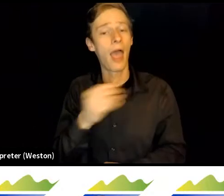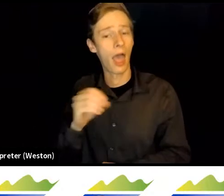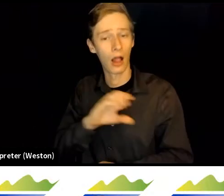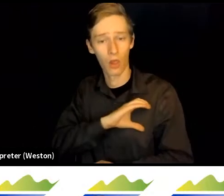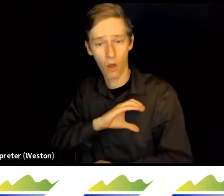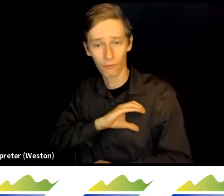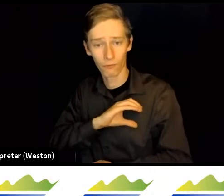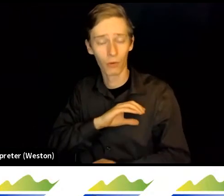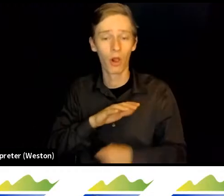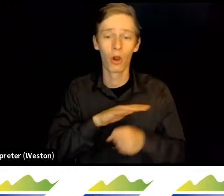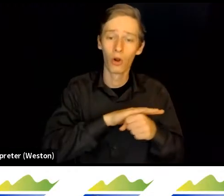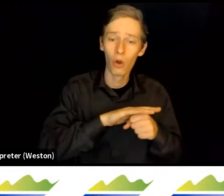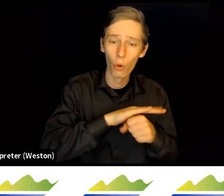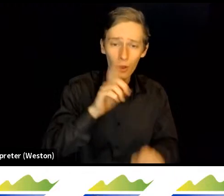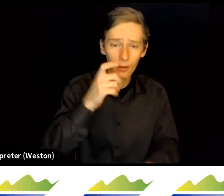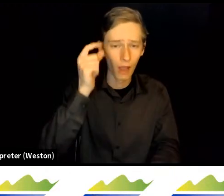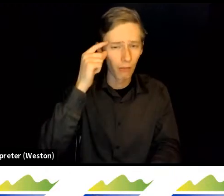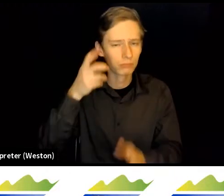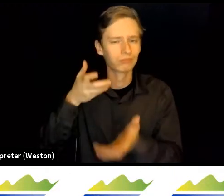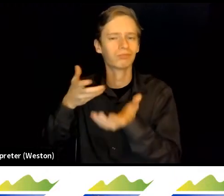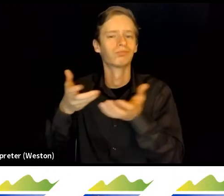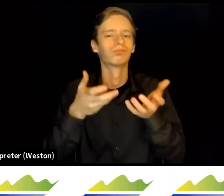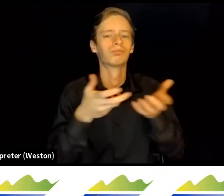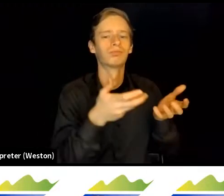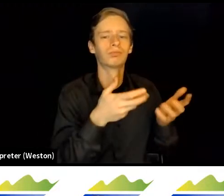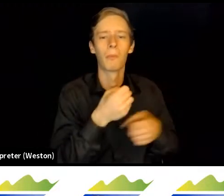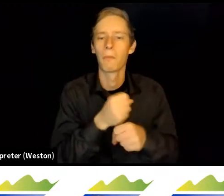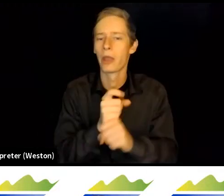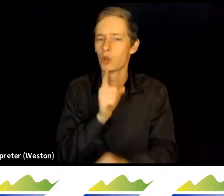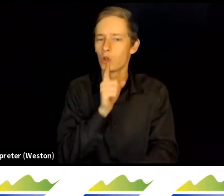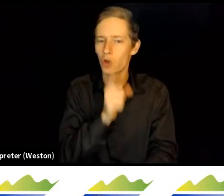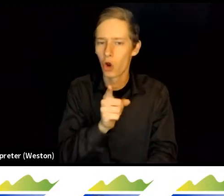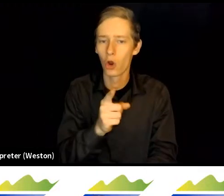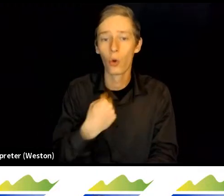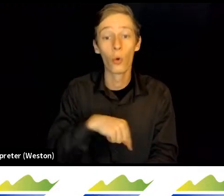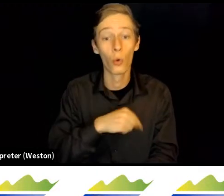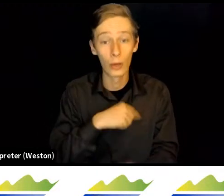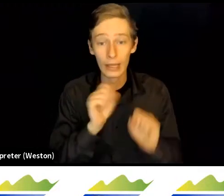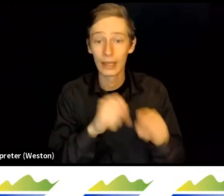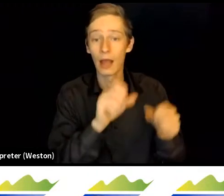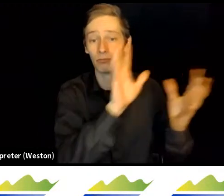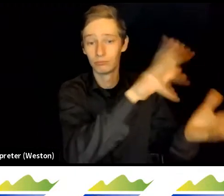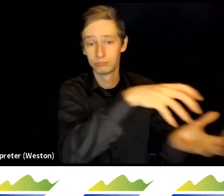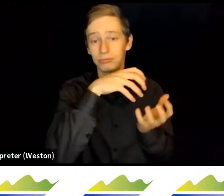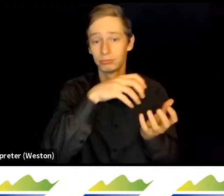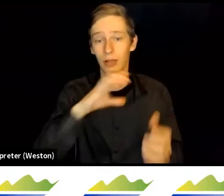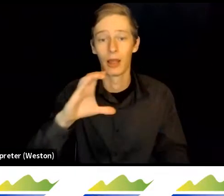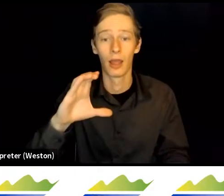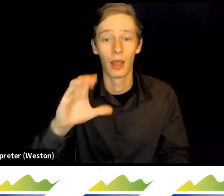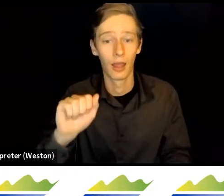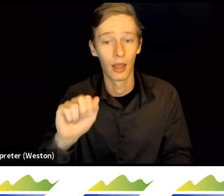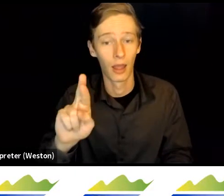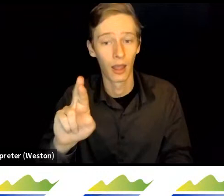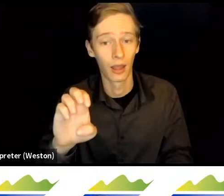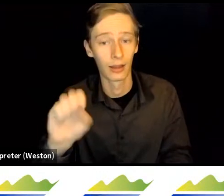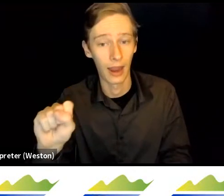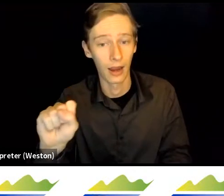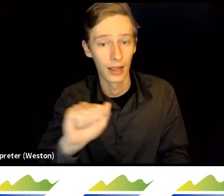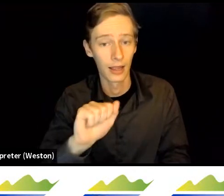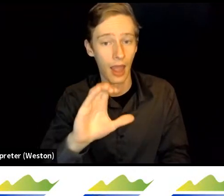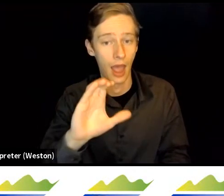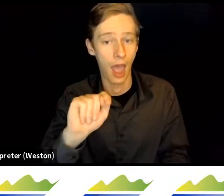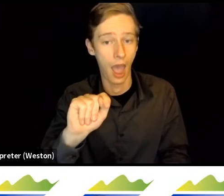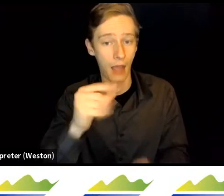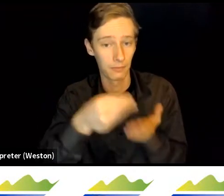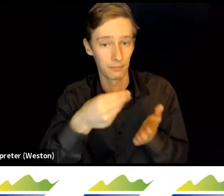local government, we were able to access some of the CARES funding, and that really allowed us to build out